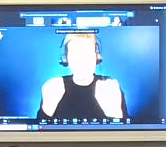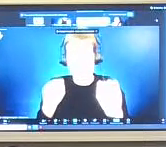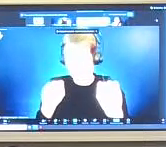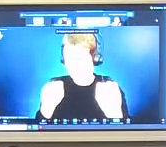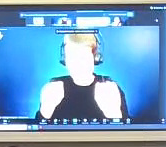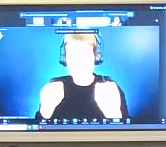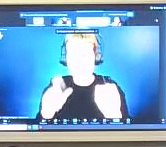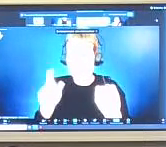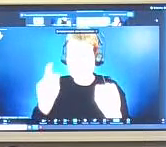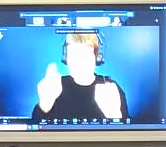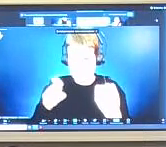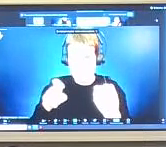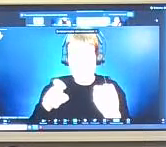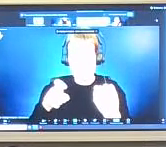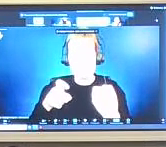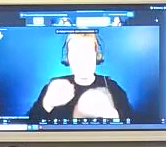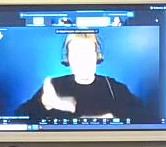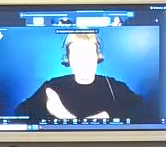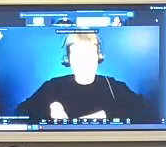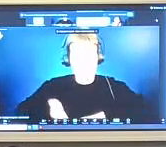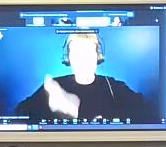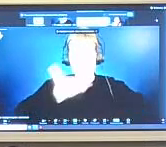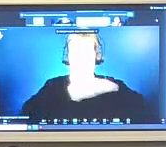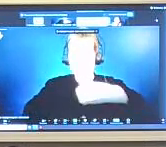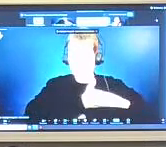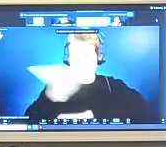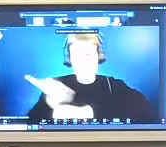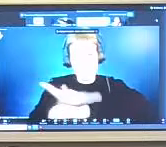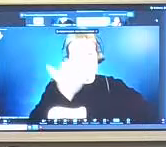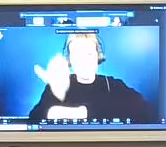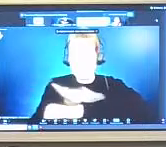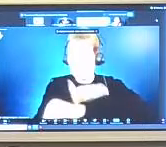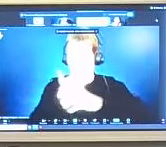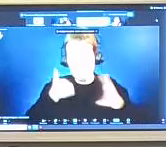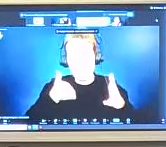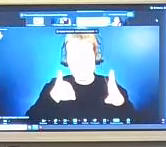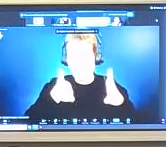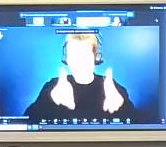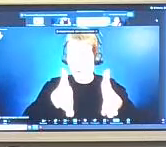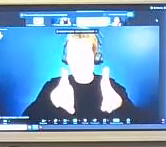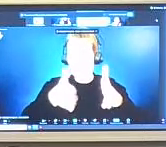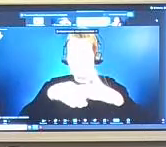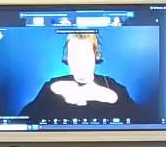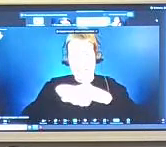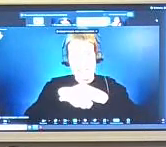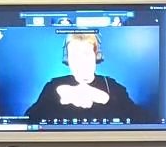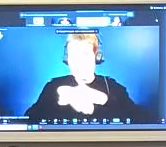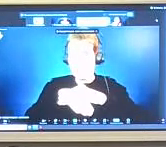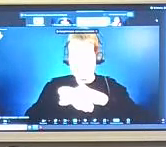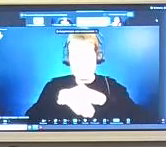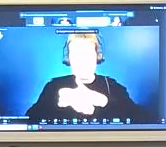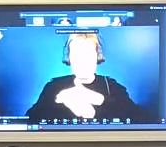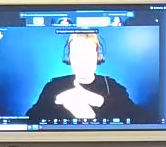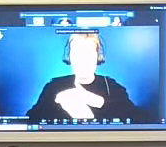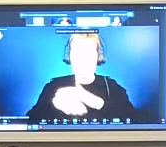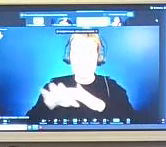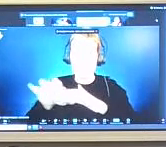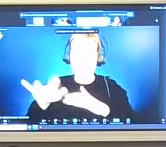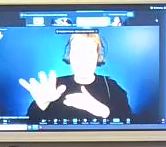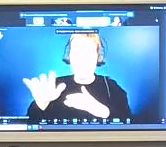a major look at. That intersection, but a lot